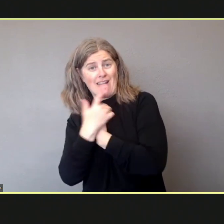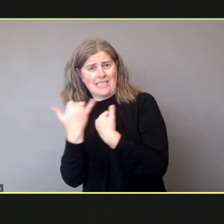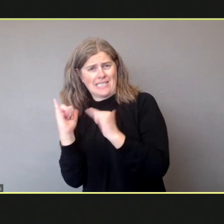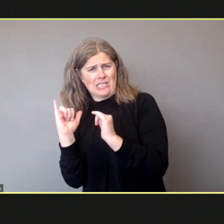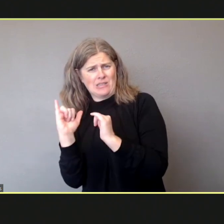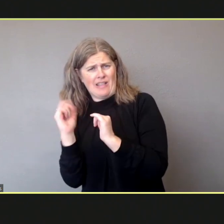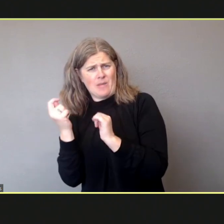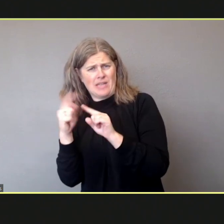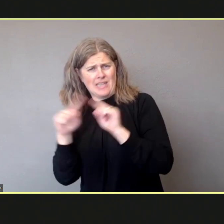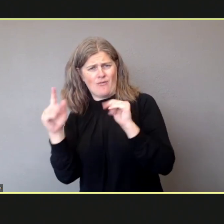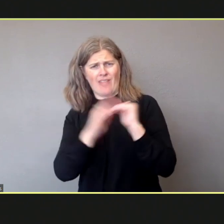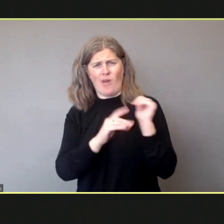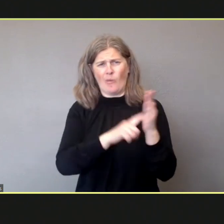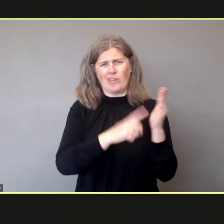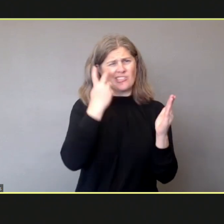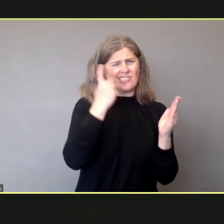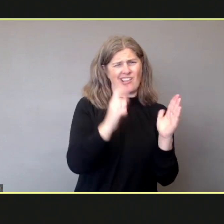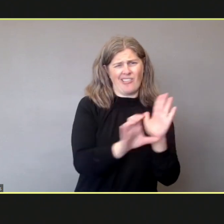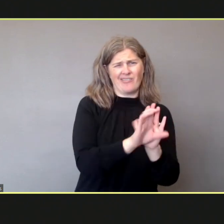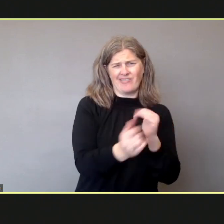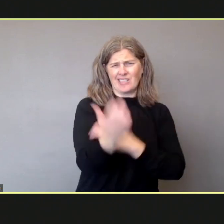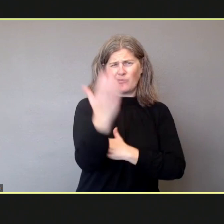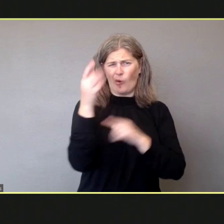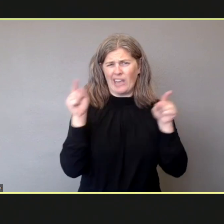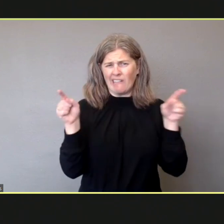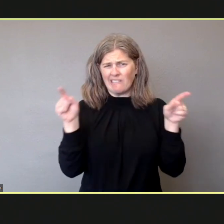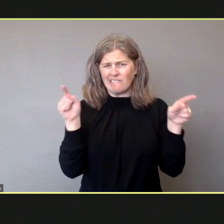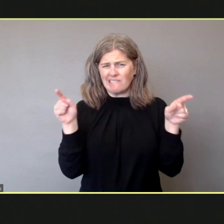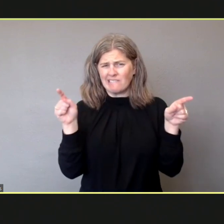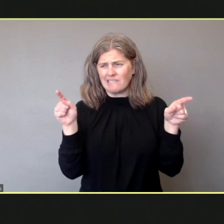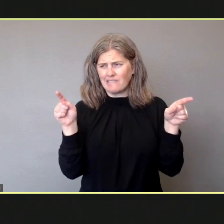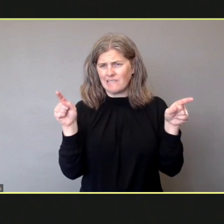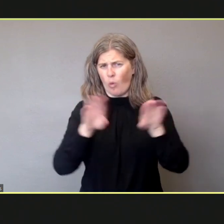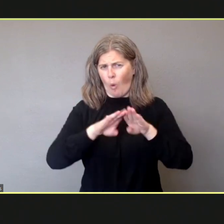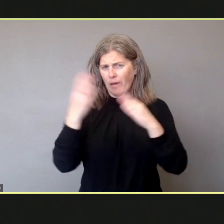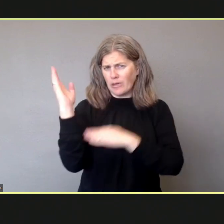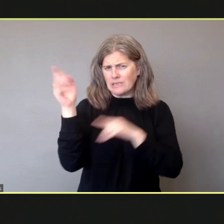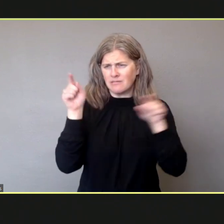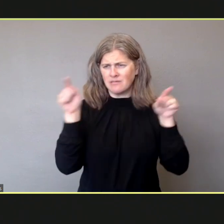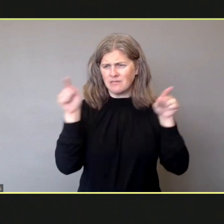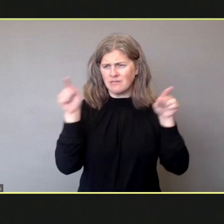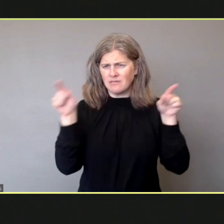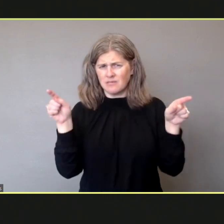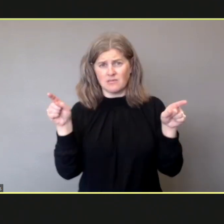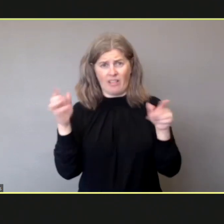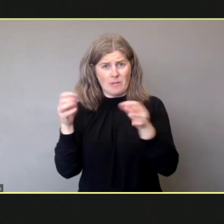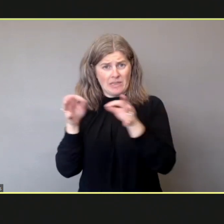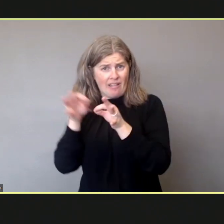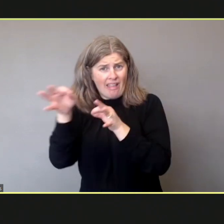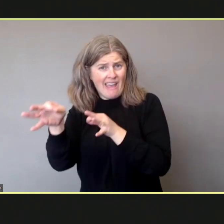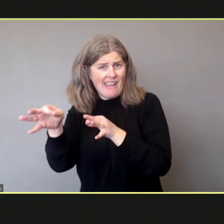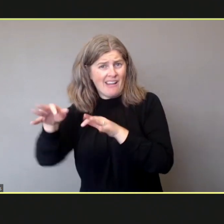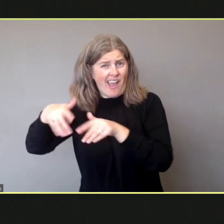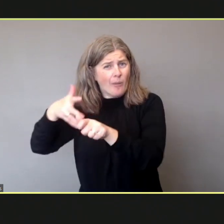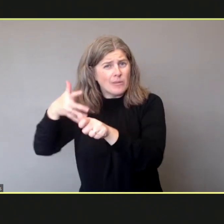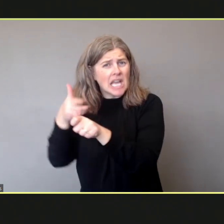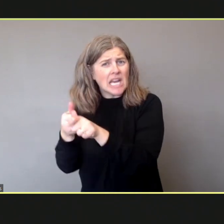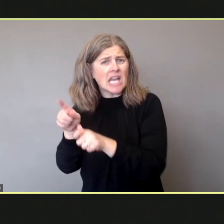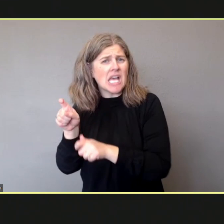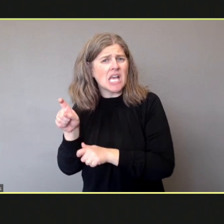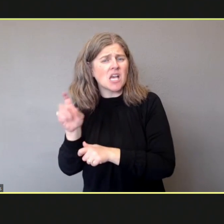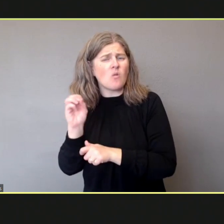is a little different than the graphic that we saw at the beginning of the presentation. So is that just because it's not updated, or?